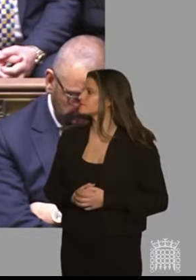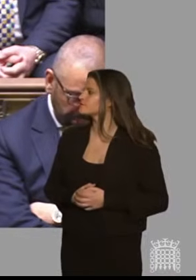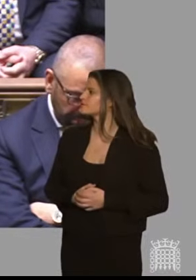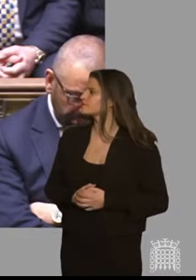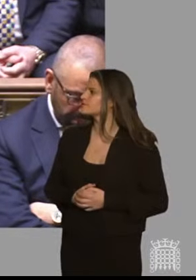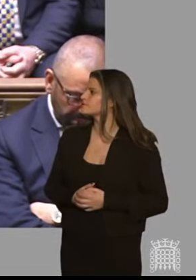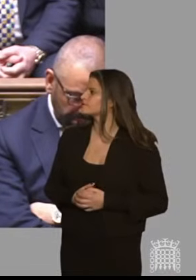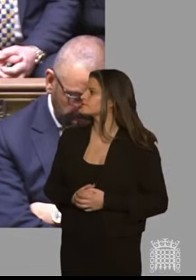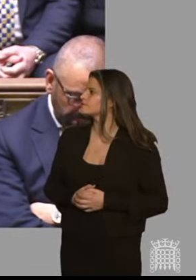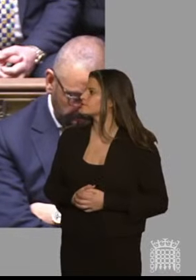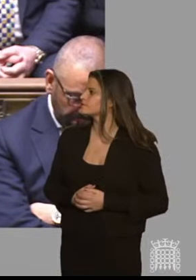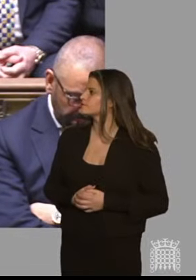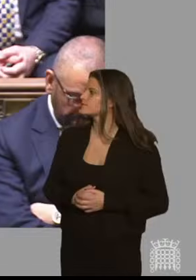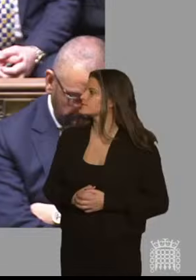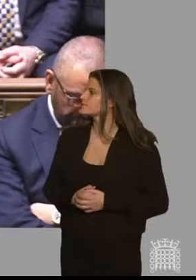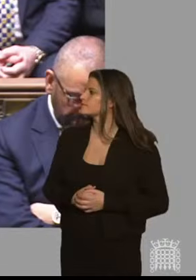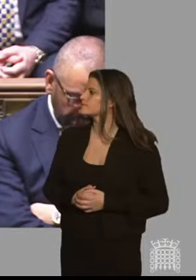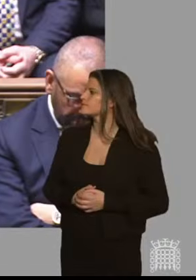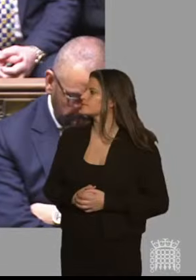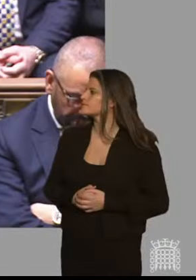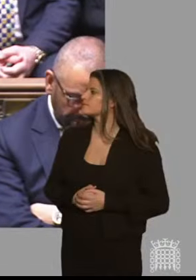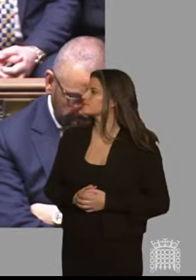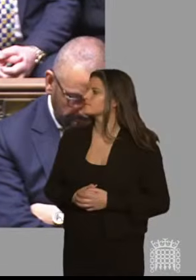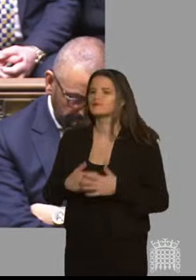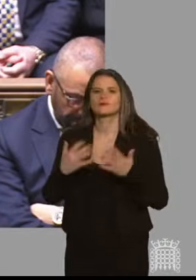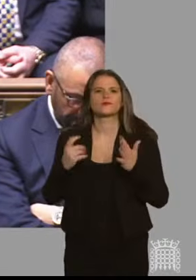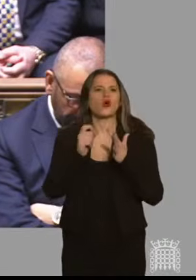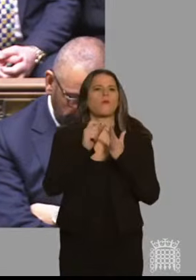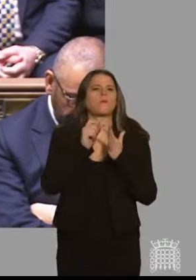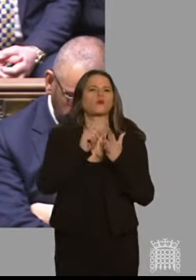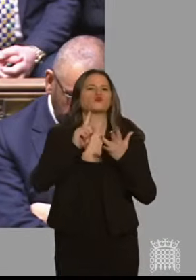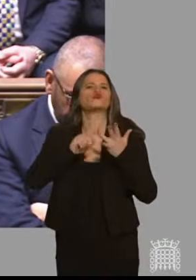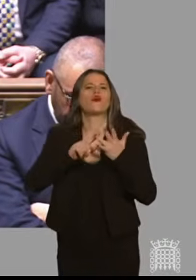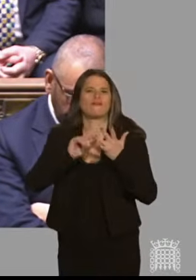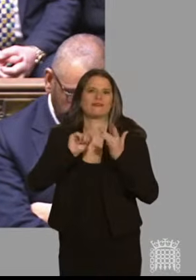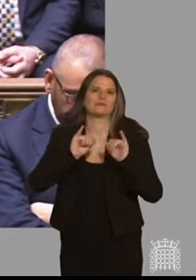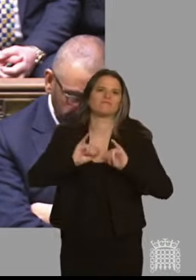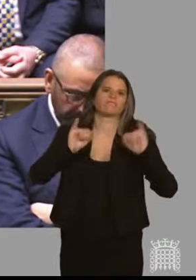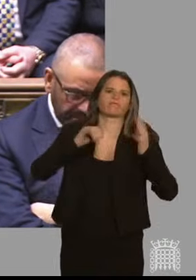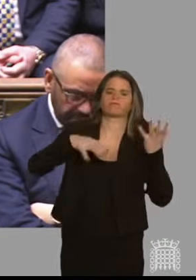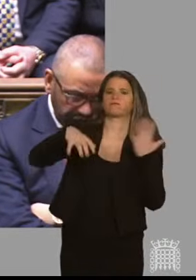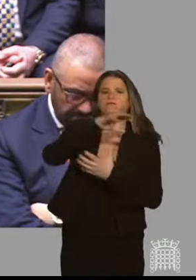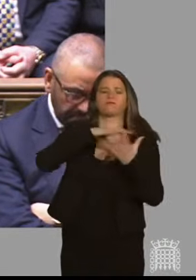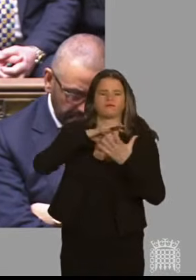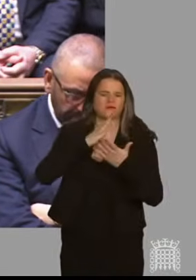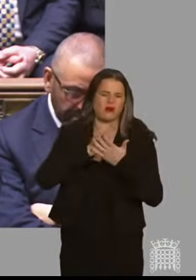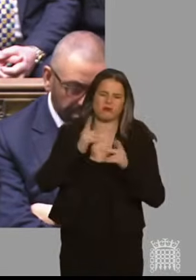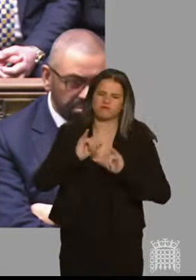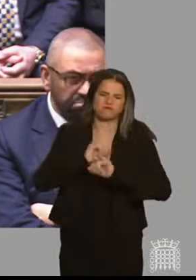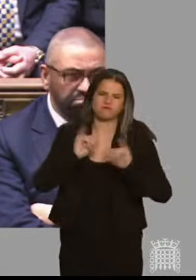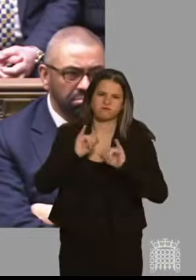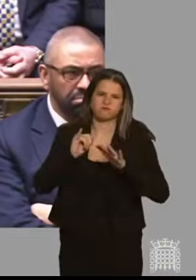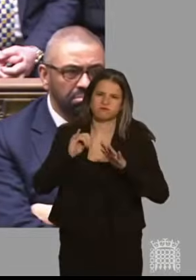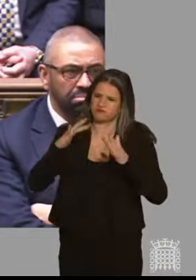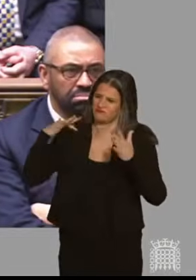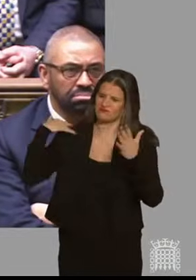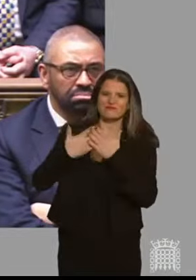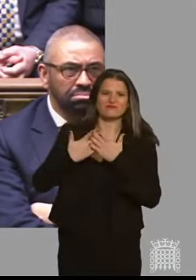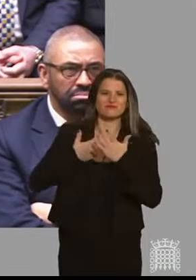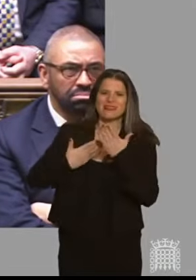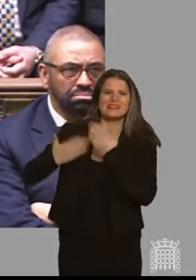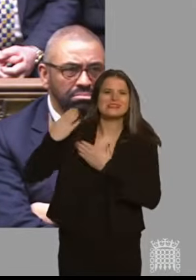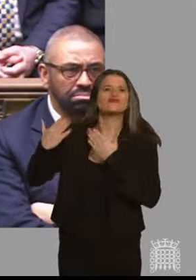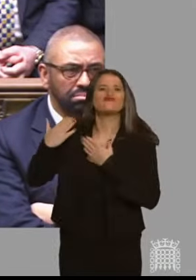they deserve. Today, we're introducing legislation to quash convictions resulting from this scandal. The Department for Business and Trade